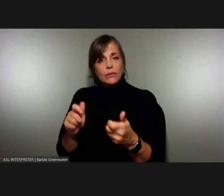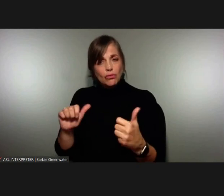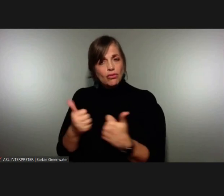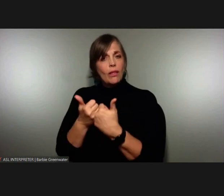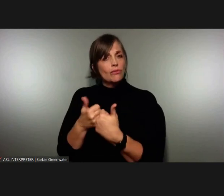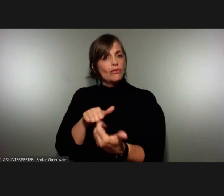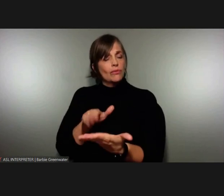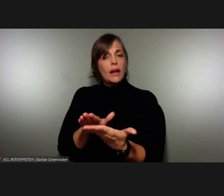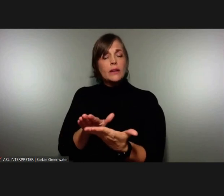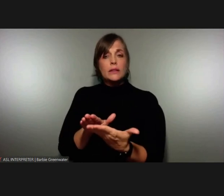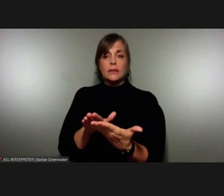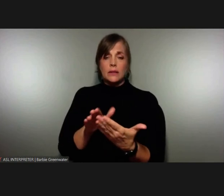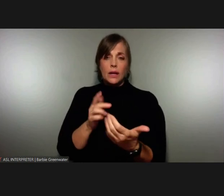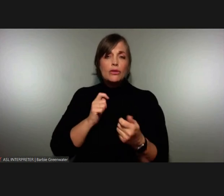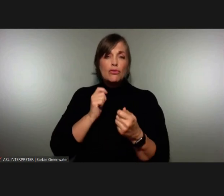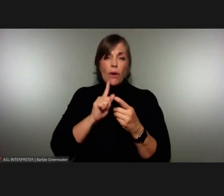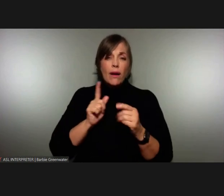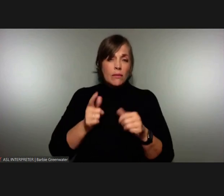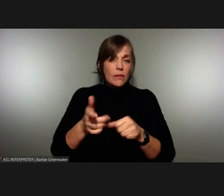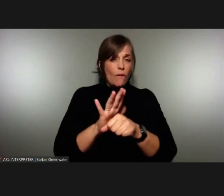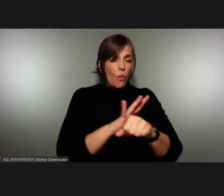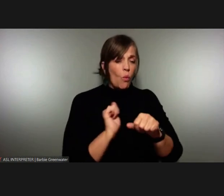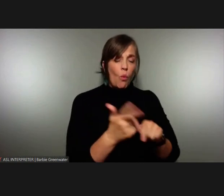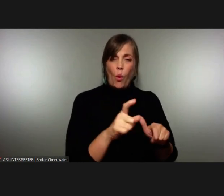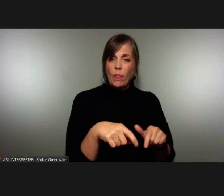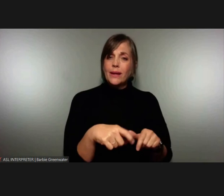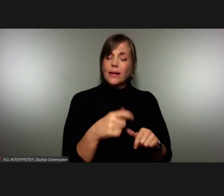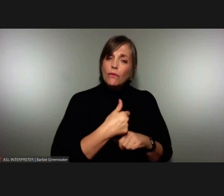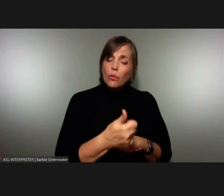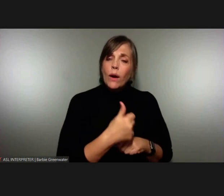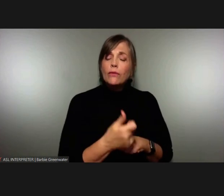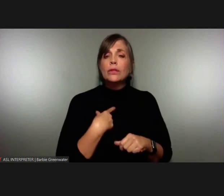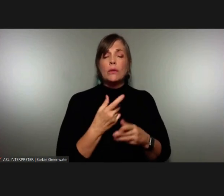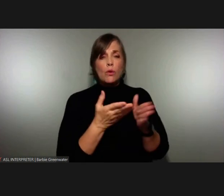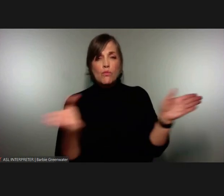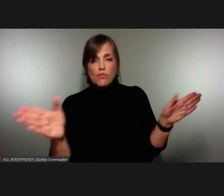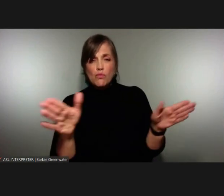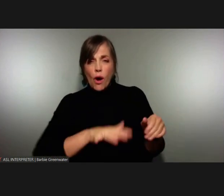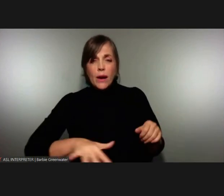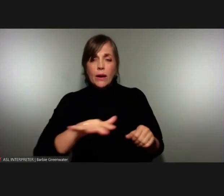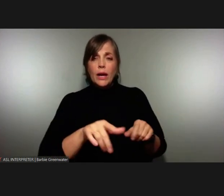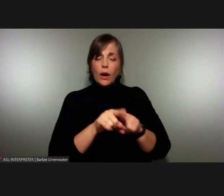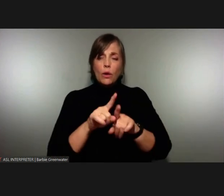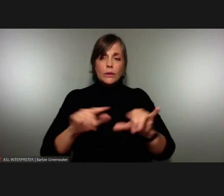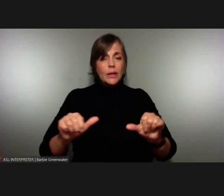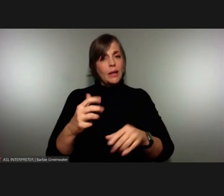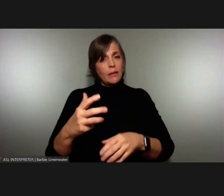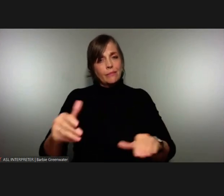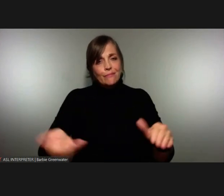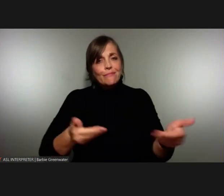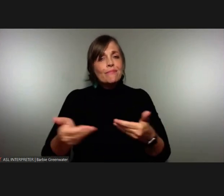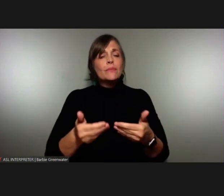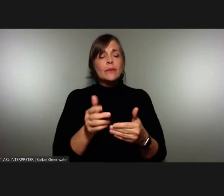ridership, covering a broad geographic area, and at the same time meeting employer needs for highly qualified workers. But